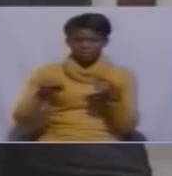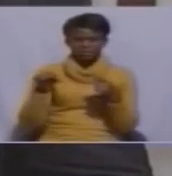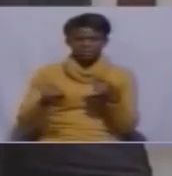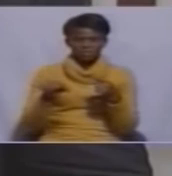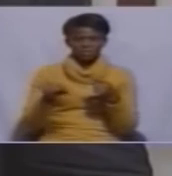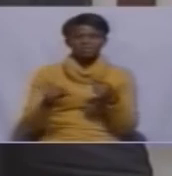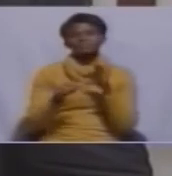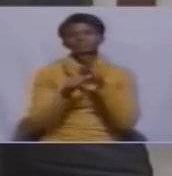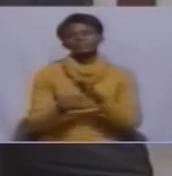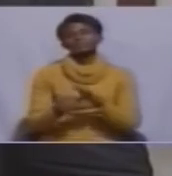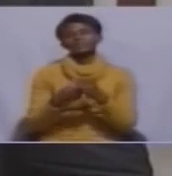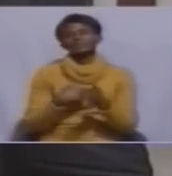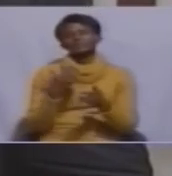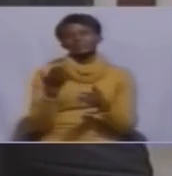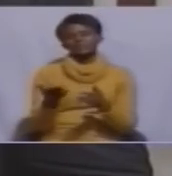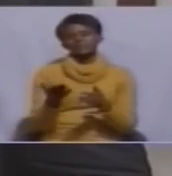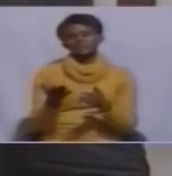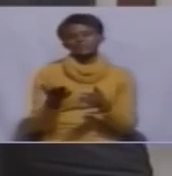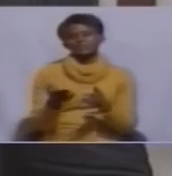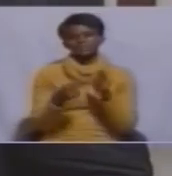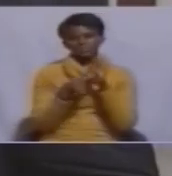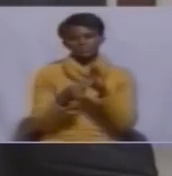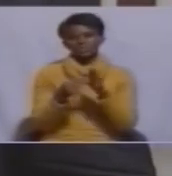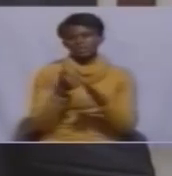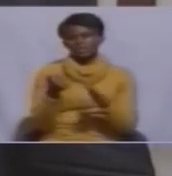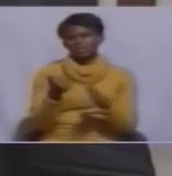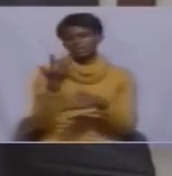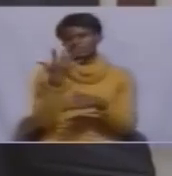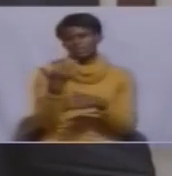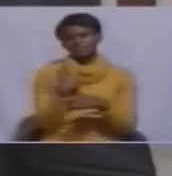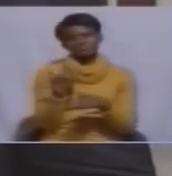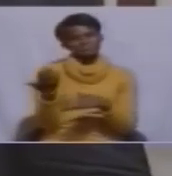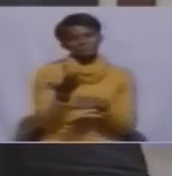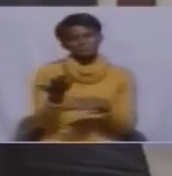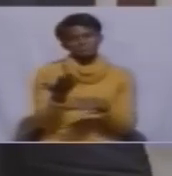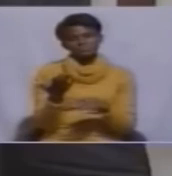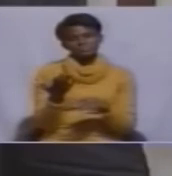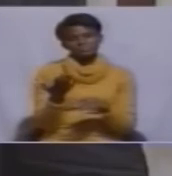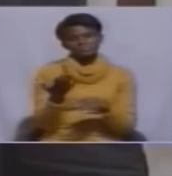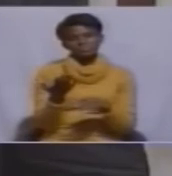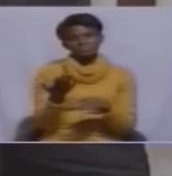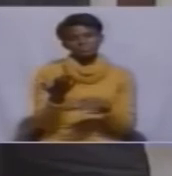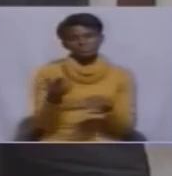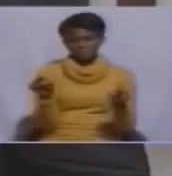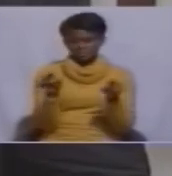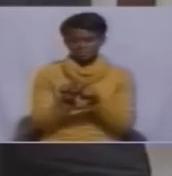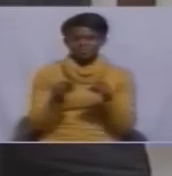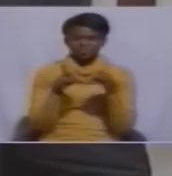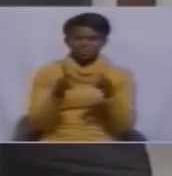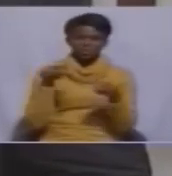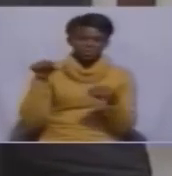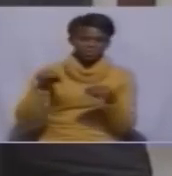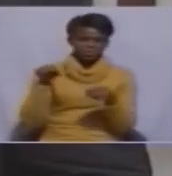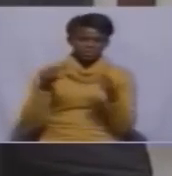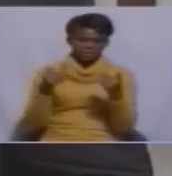you are discriminating. You're implying that others won't qualify by the very nature of qualification. So